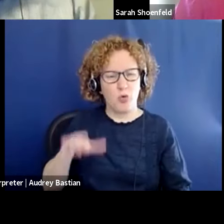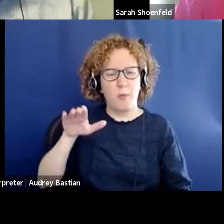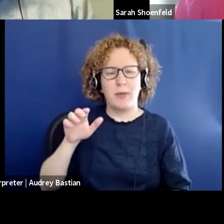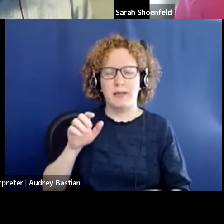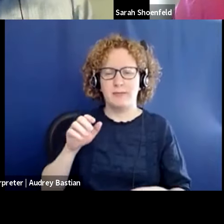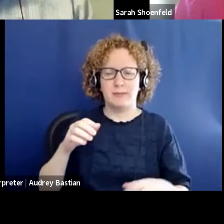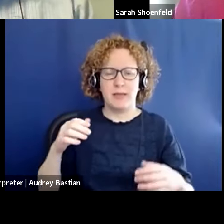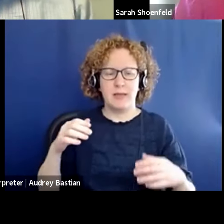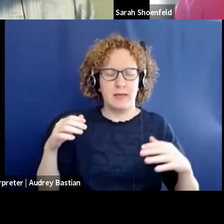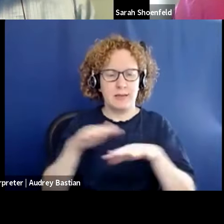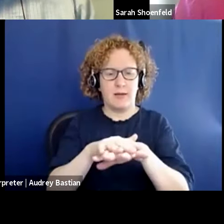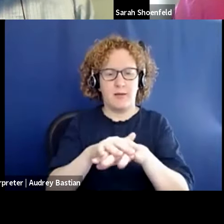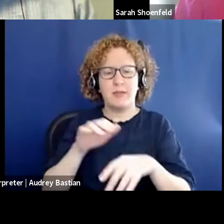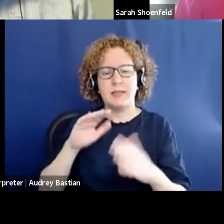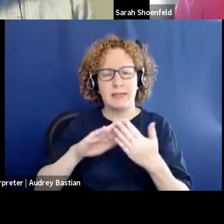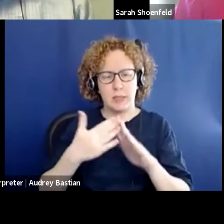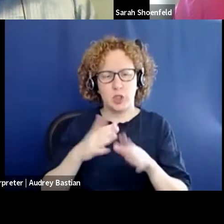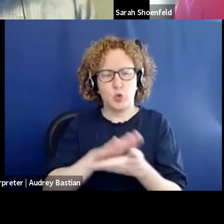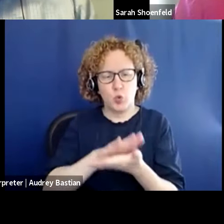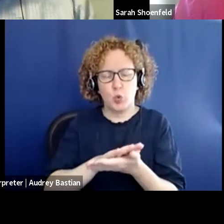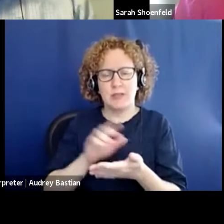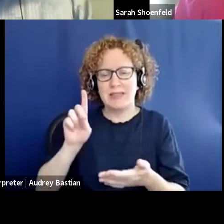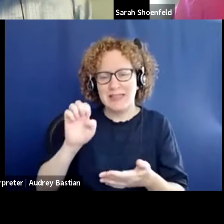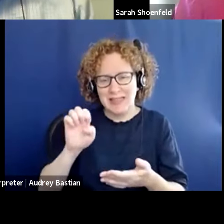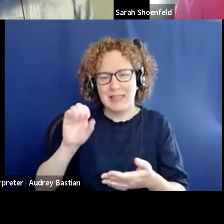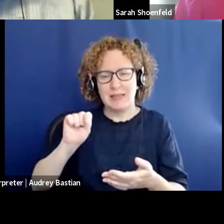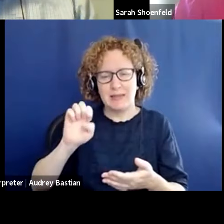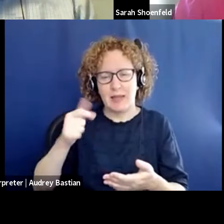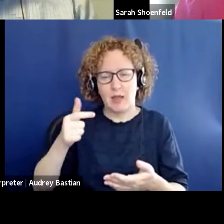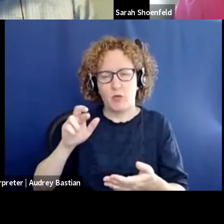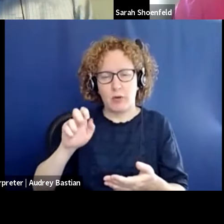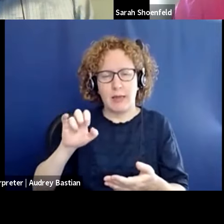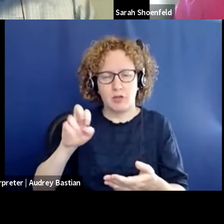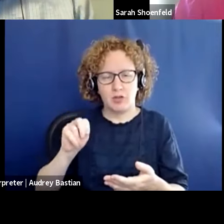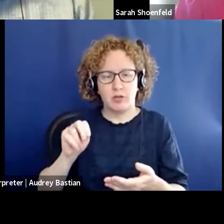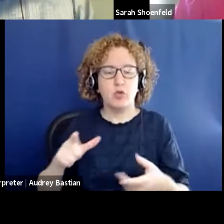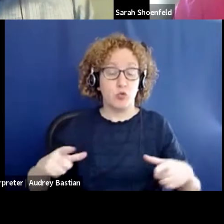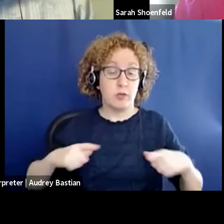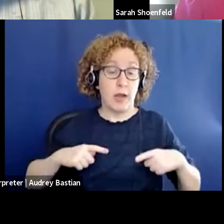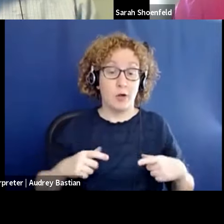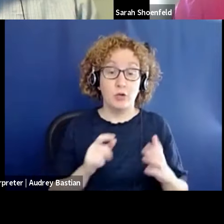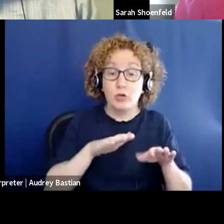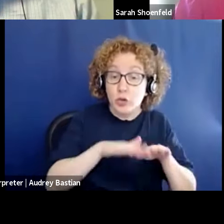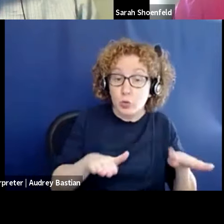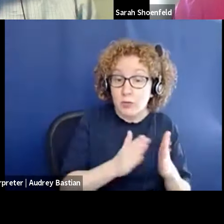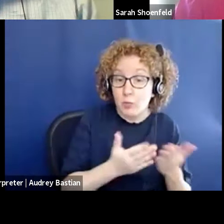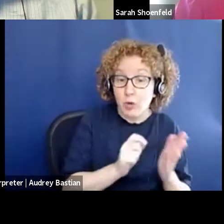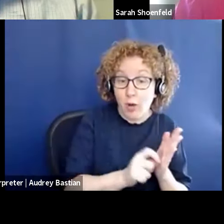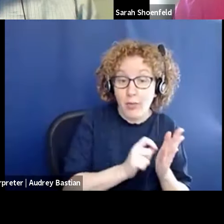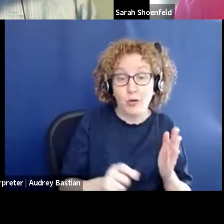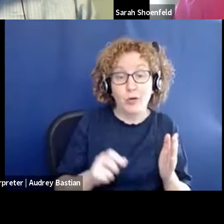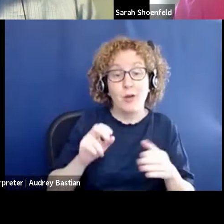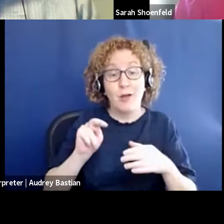of the city's schools. Kara Olivia is a retired professor, children's book author, novelist, and librettist. Her work